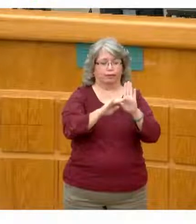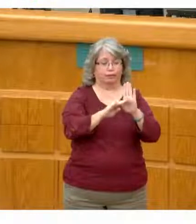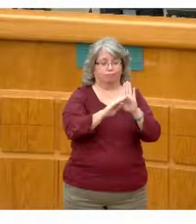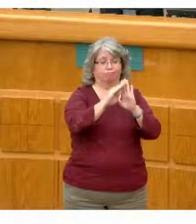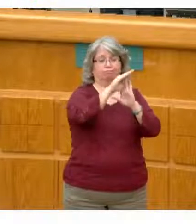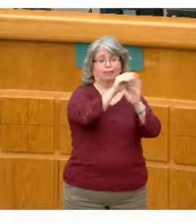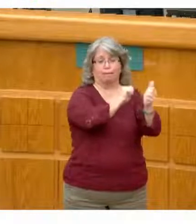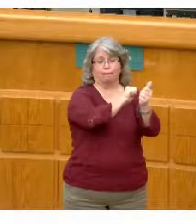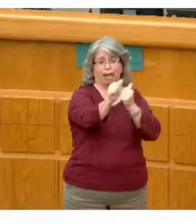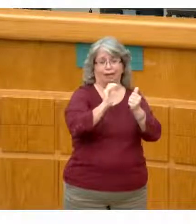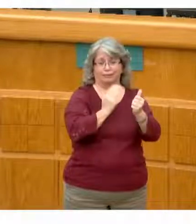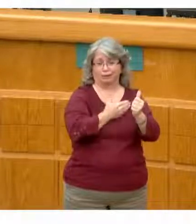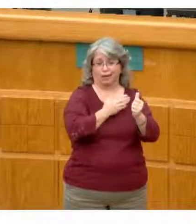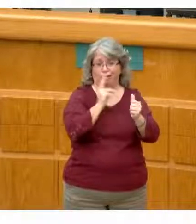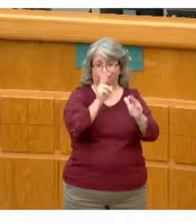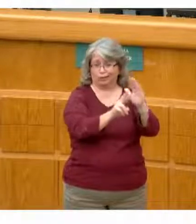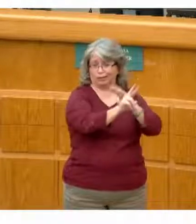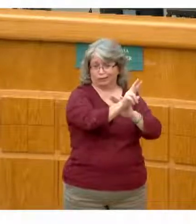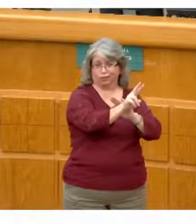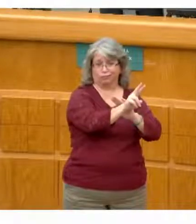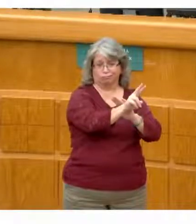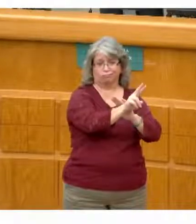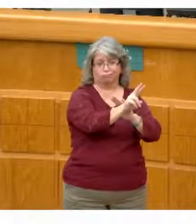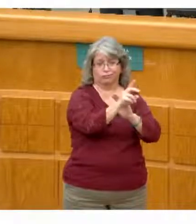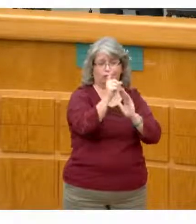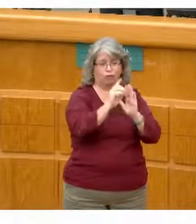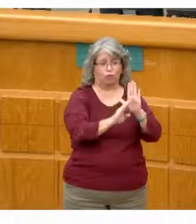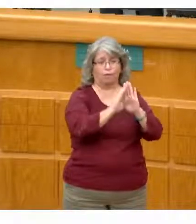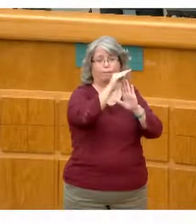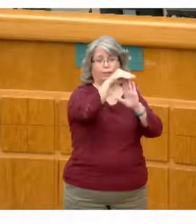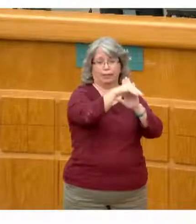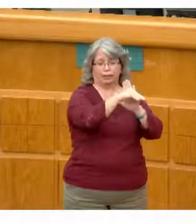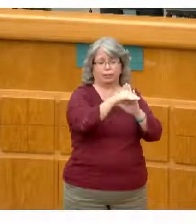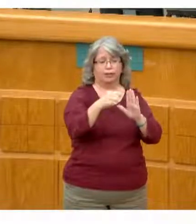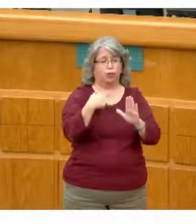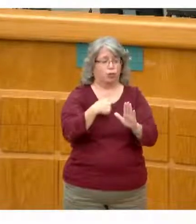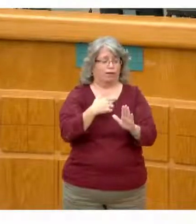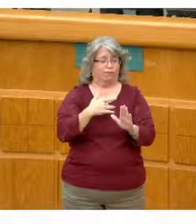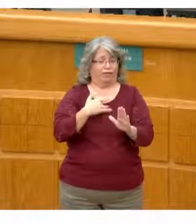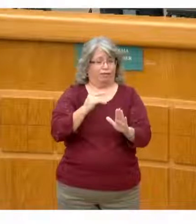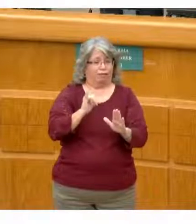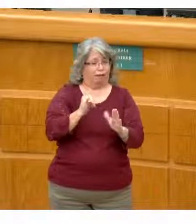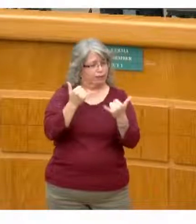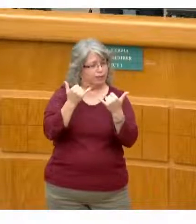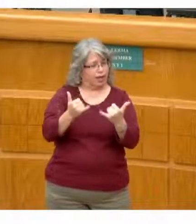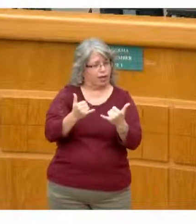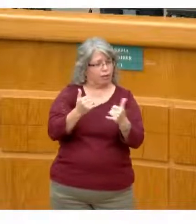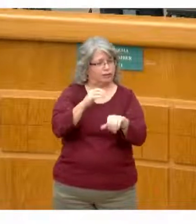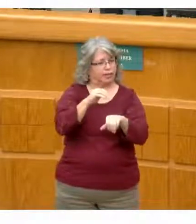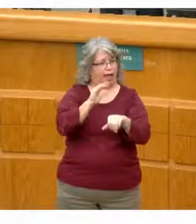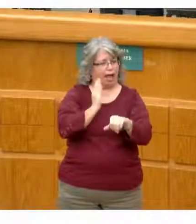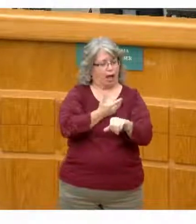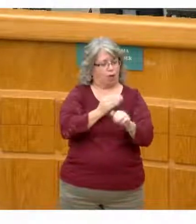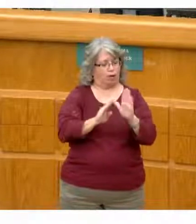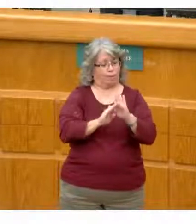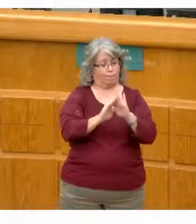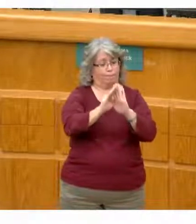our projections were predicting the peak would be. We think that this is right at the peak now, and this should start to